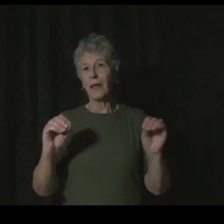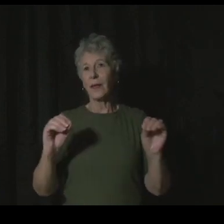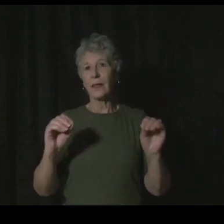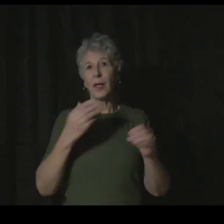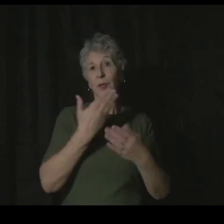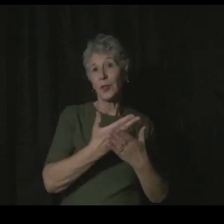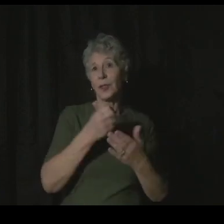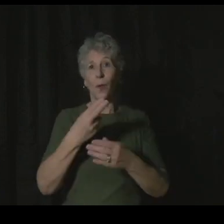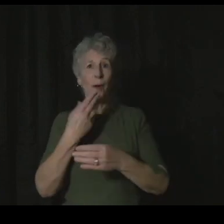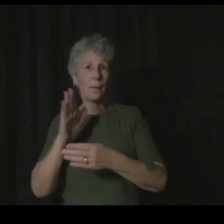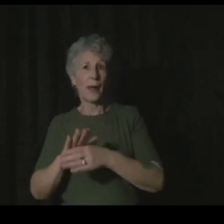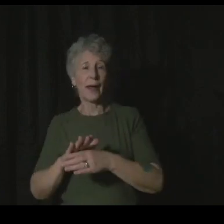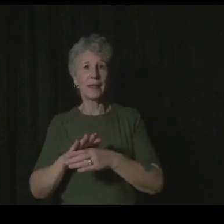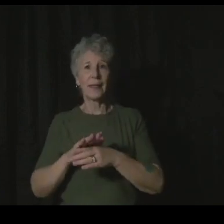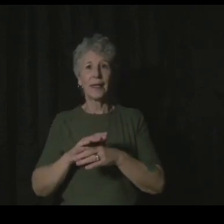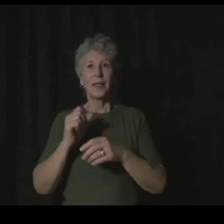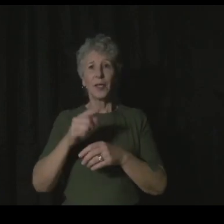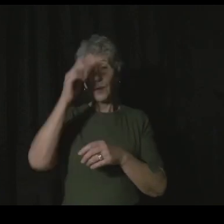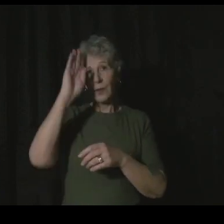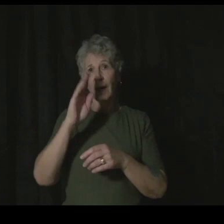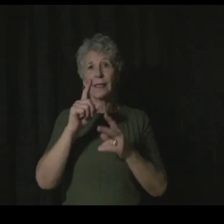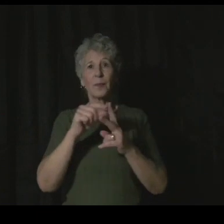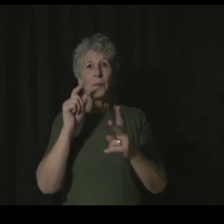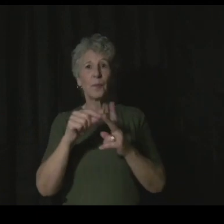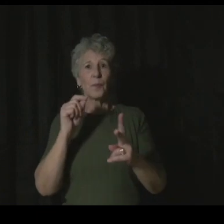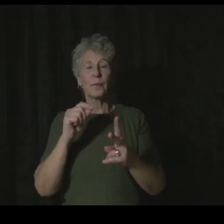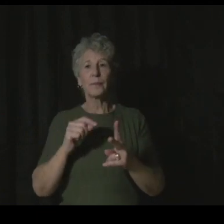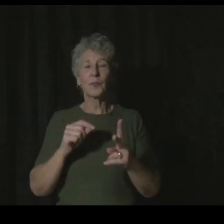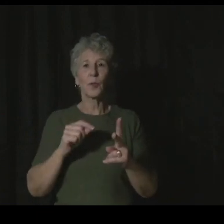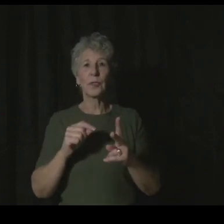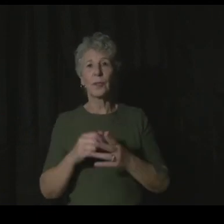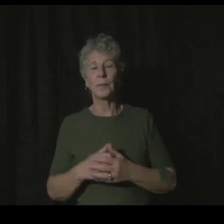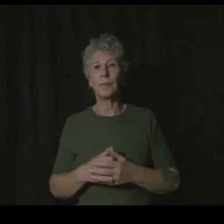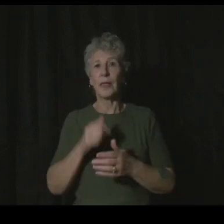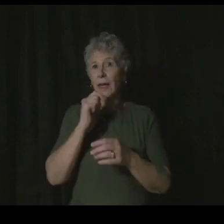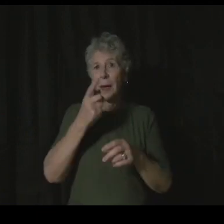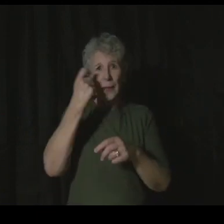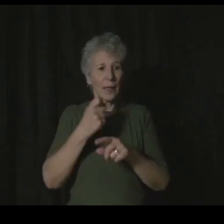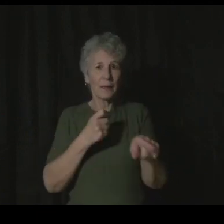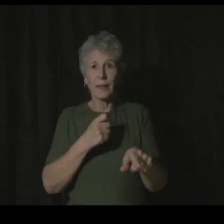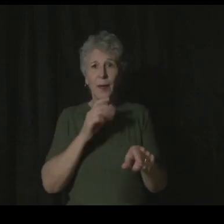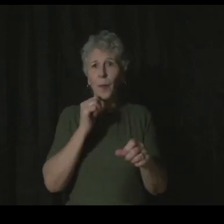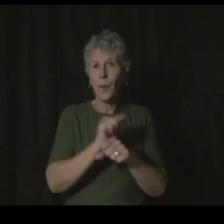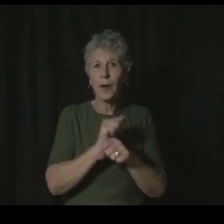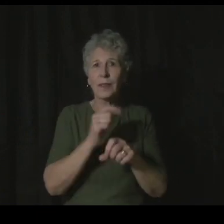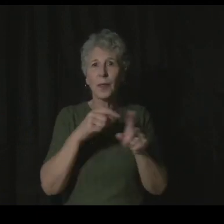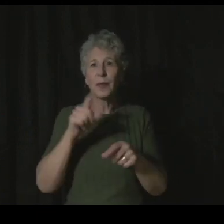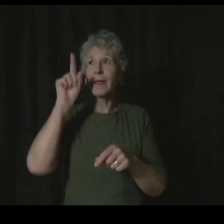bad, in order that God's purpose of election might be continued, not because of works, but because of him who